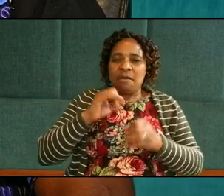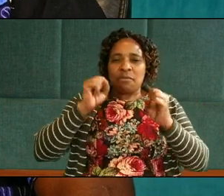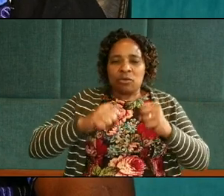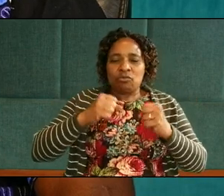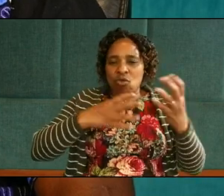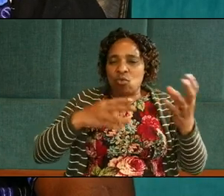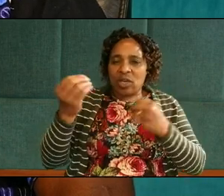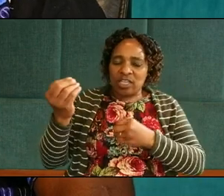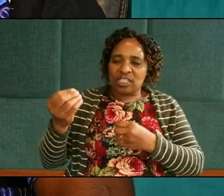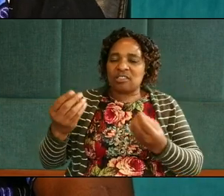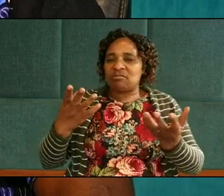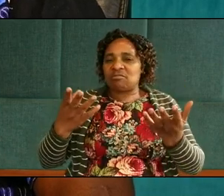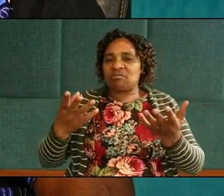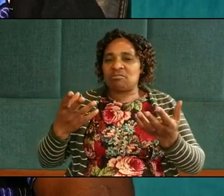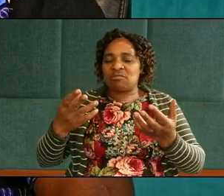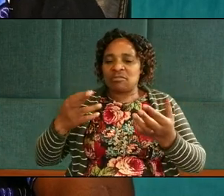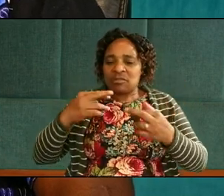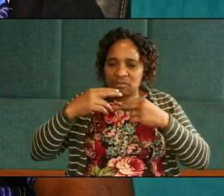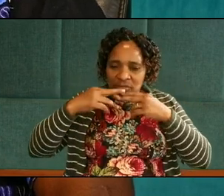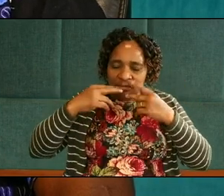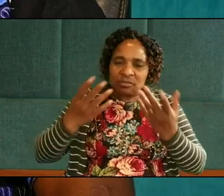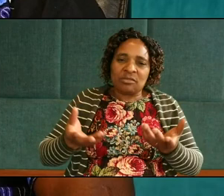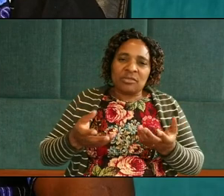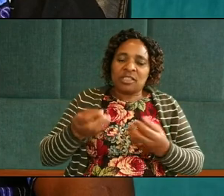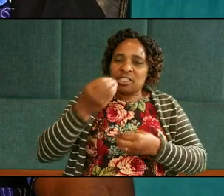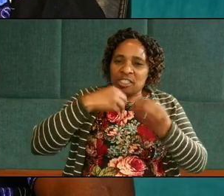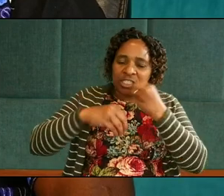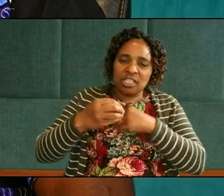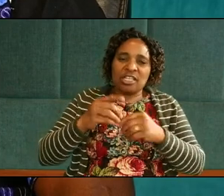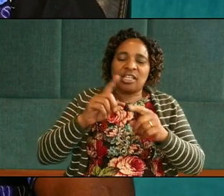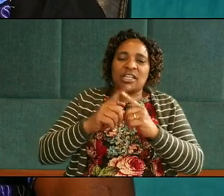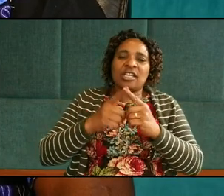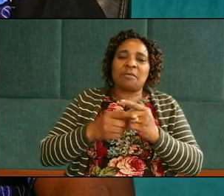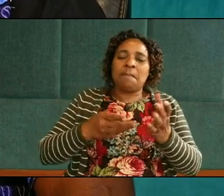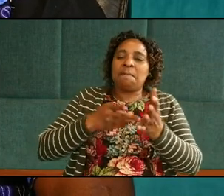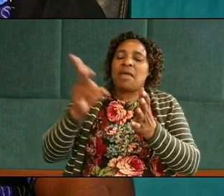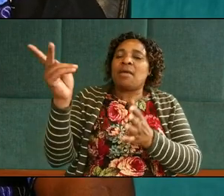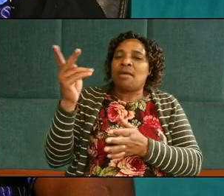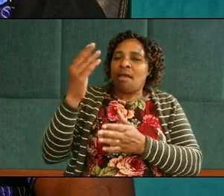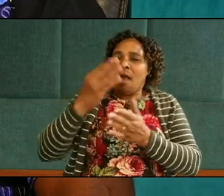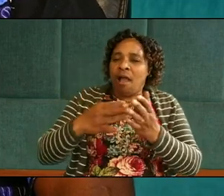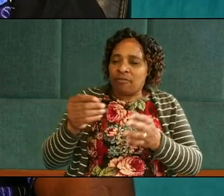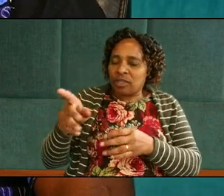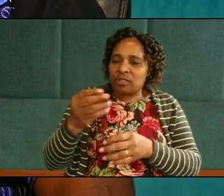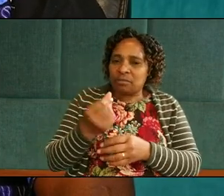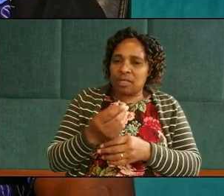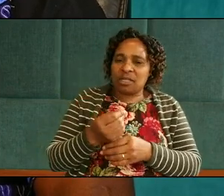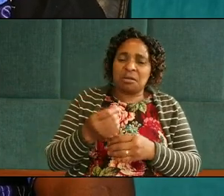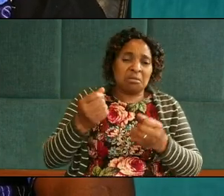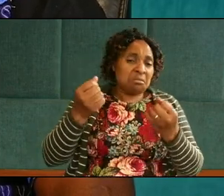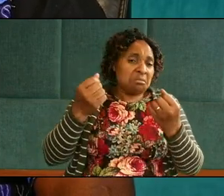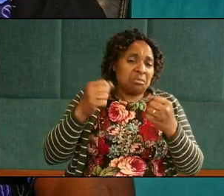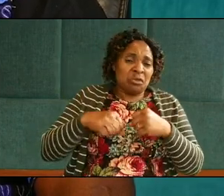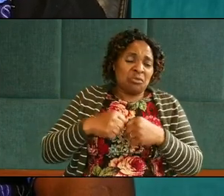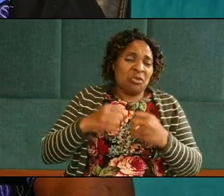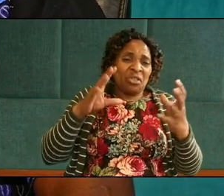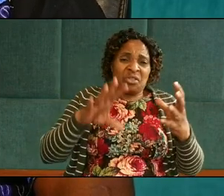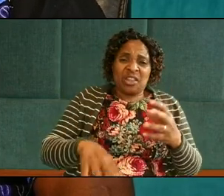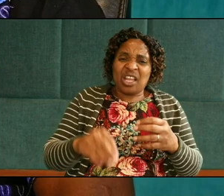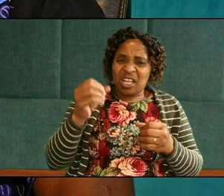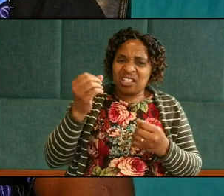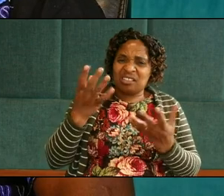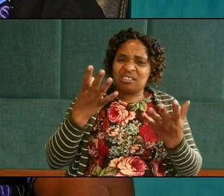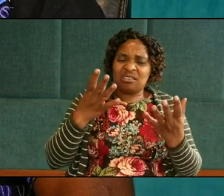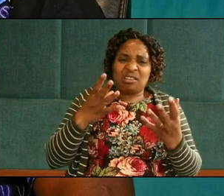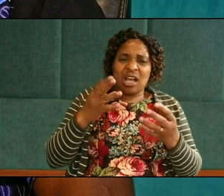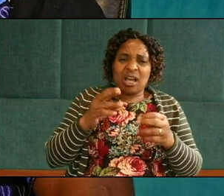to a restaurant, I could have eaten at a nice restaurant, and paid maybe half that money. I could have, taken a train all the way